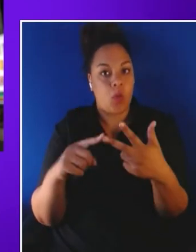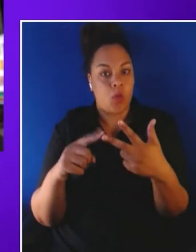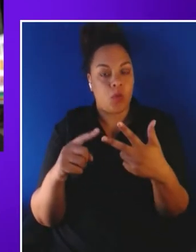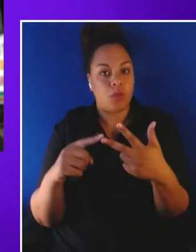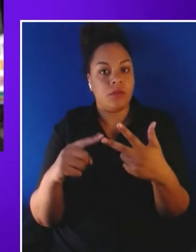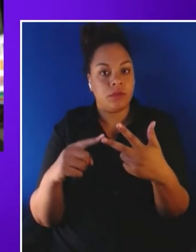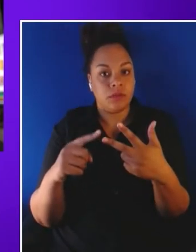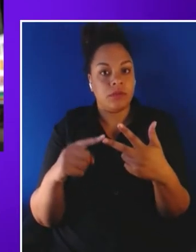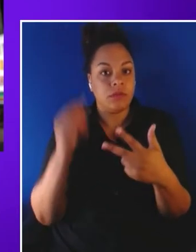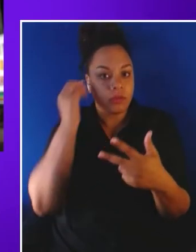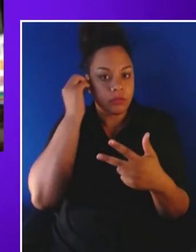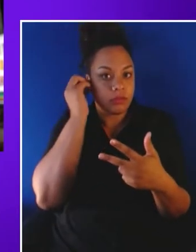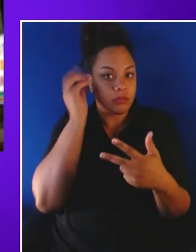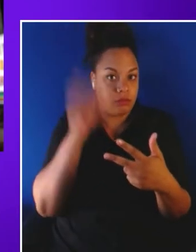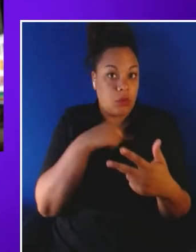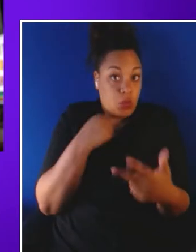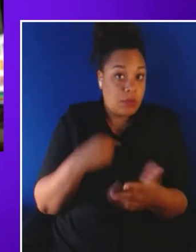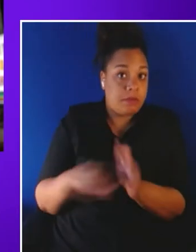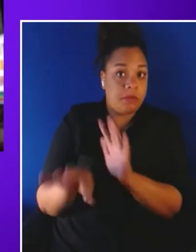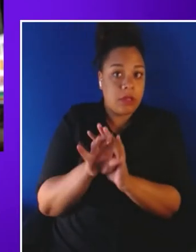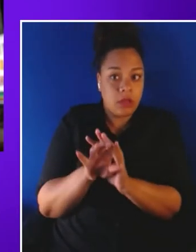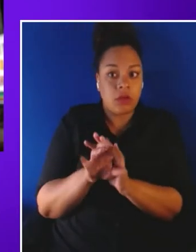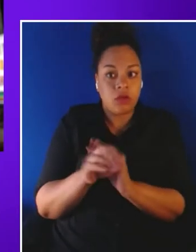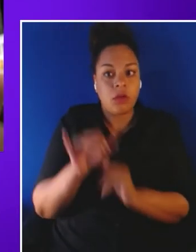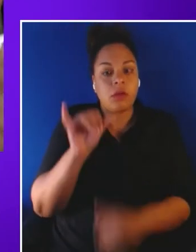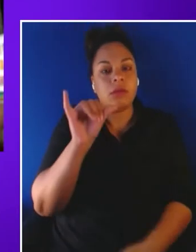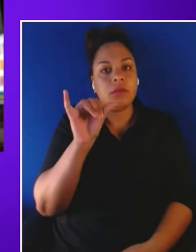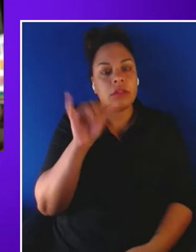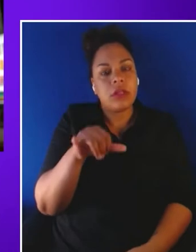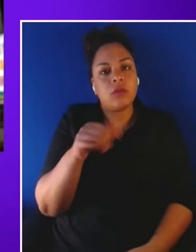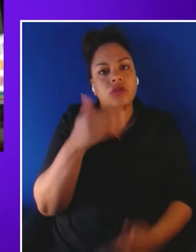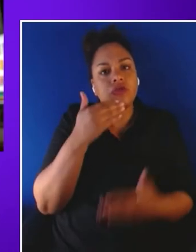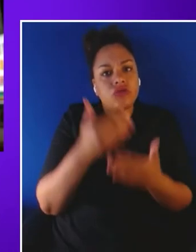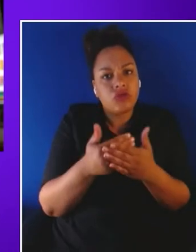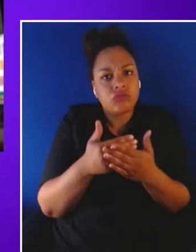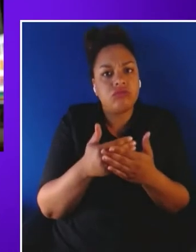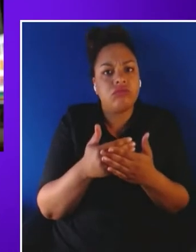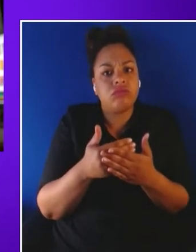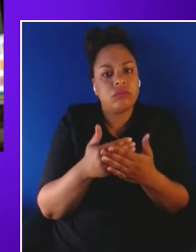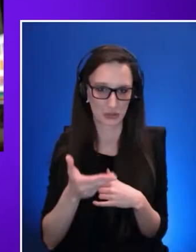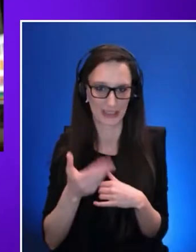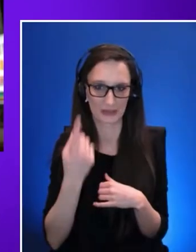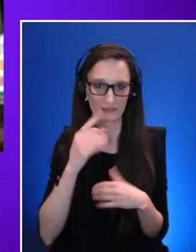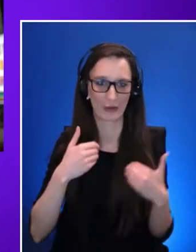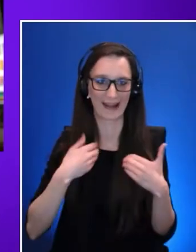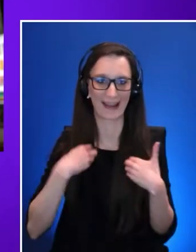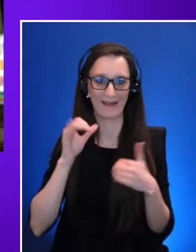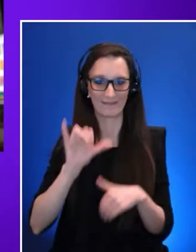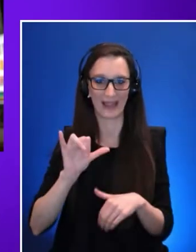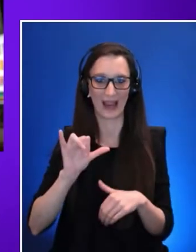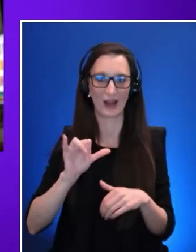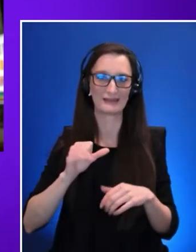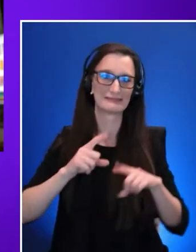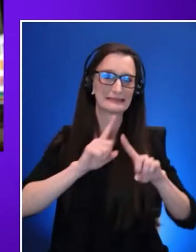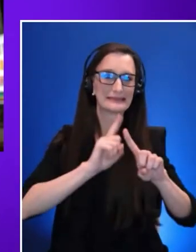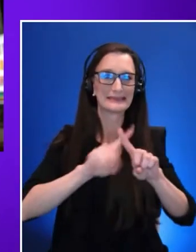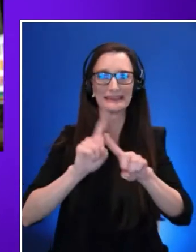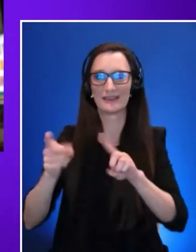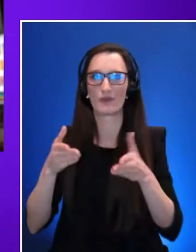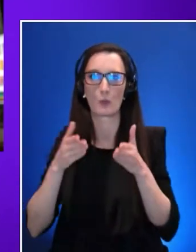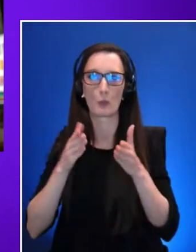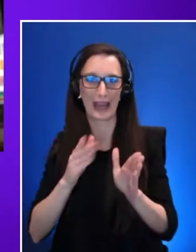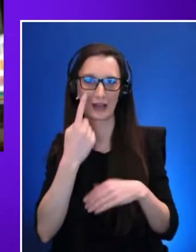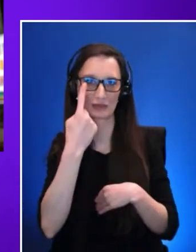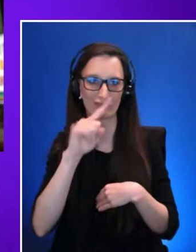So was a good option to have this 3 different ways of doing the